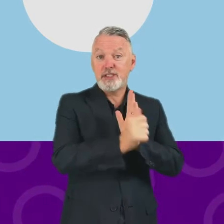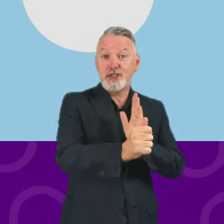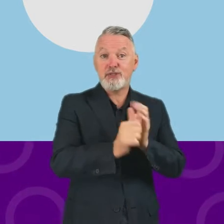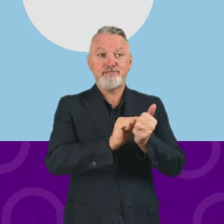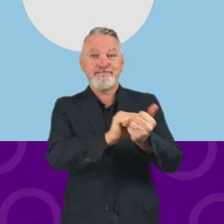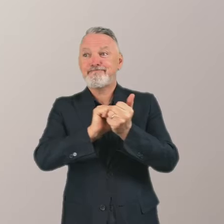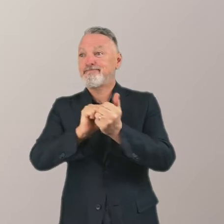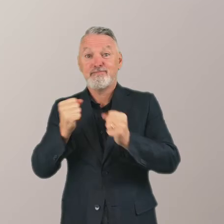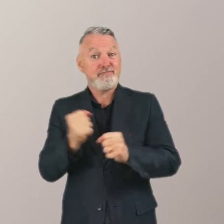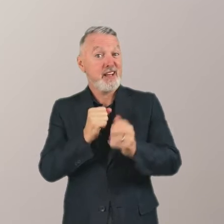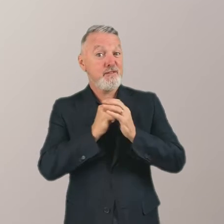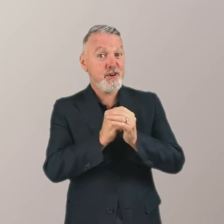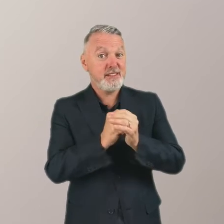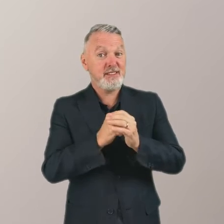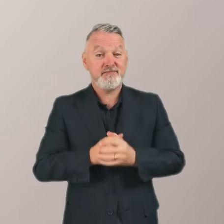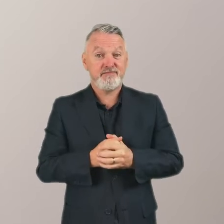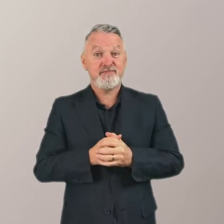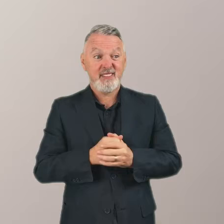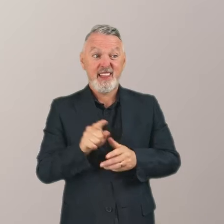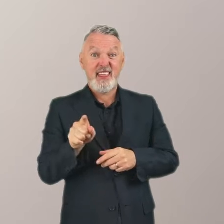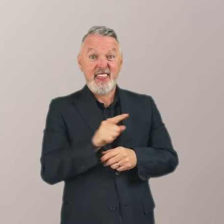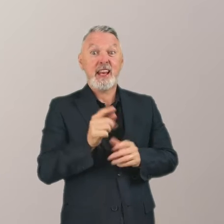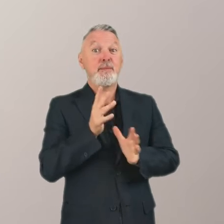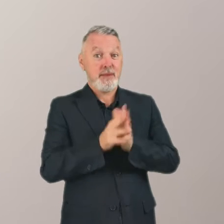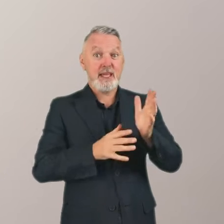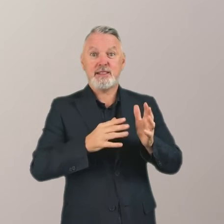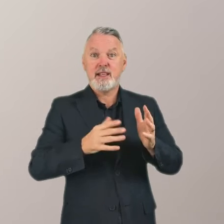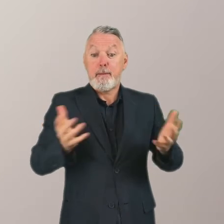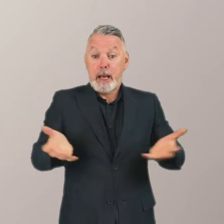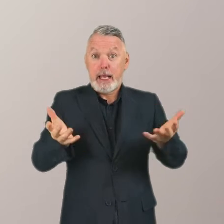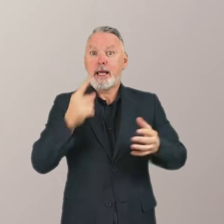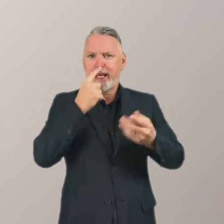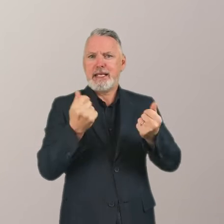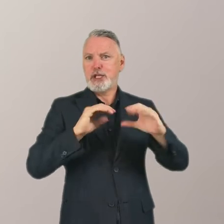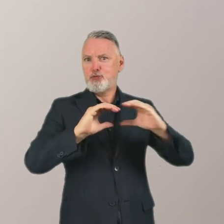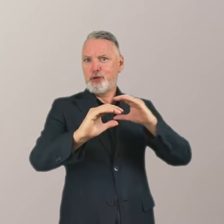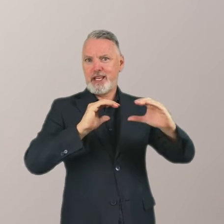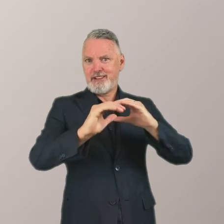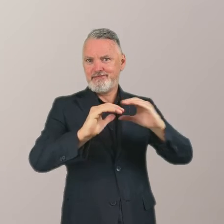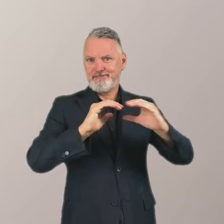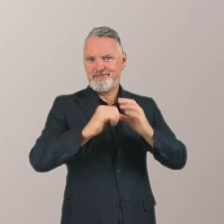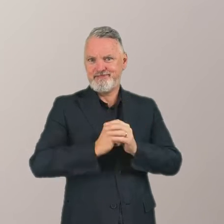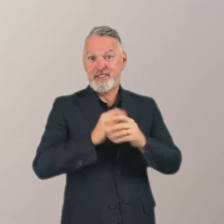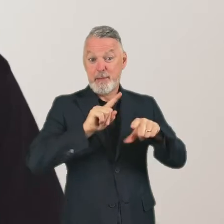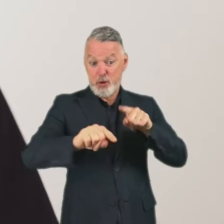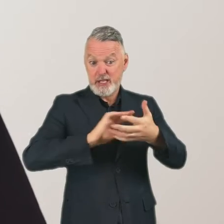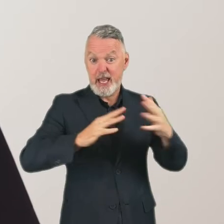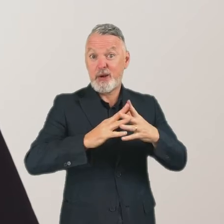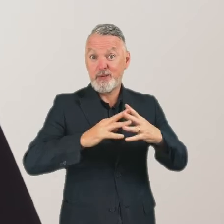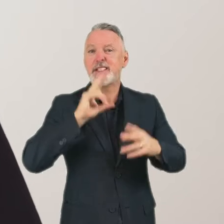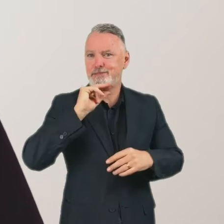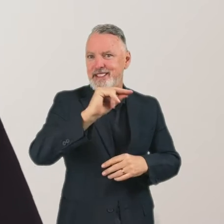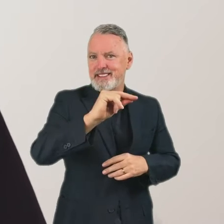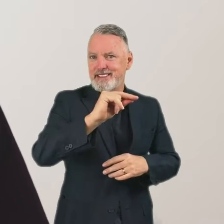enduring friendships. Many of these outcomes rely on players being able to clearly and easily communicate, which is most commonly done through speech.